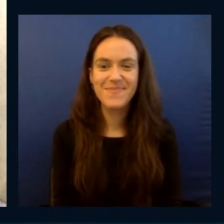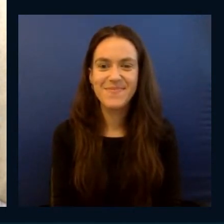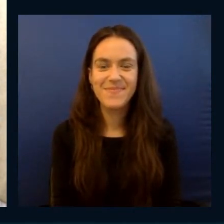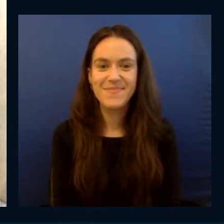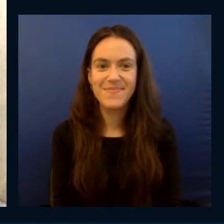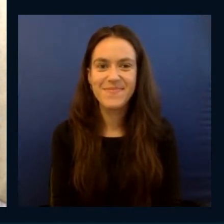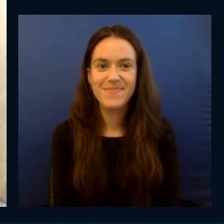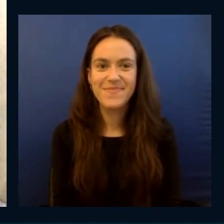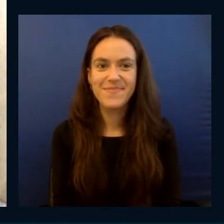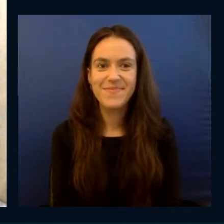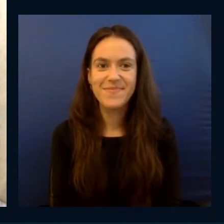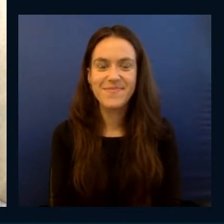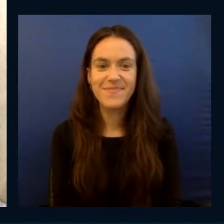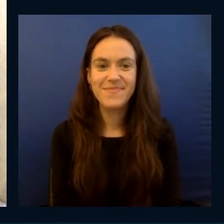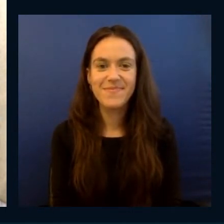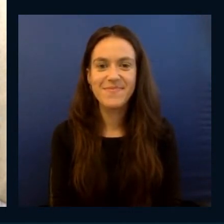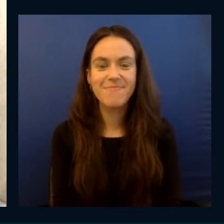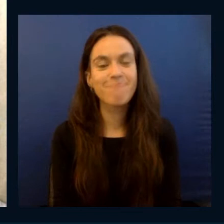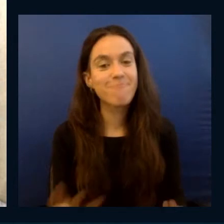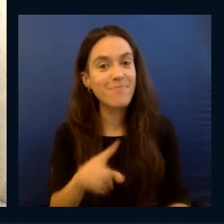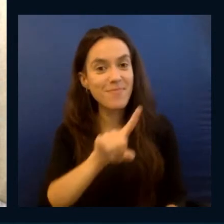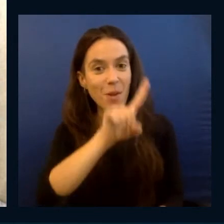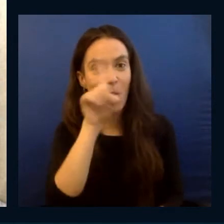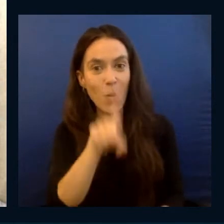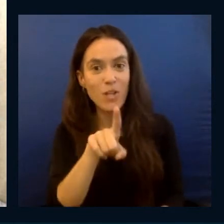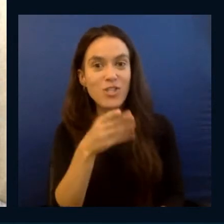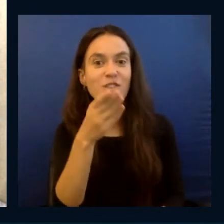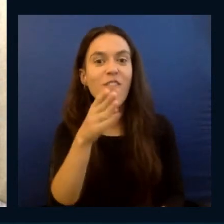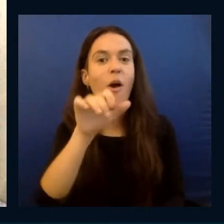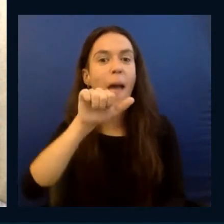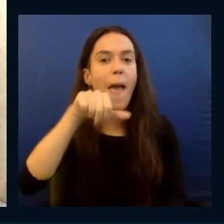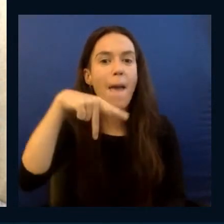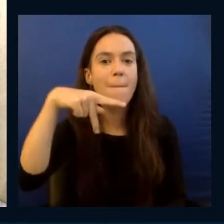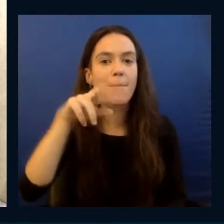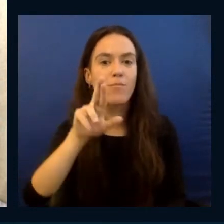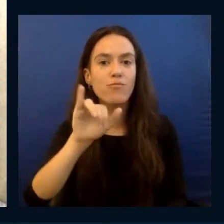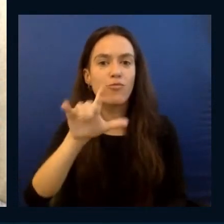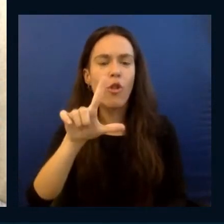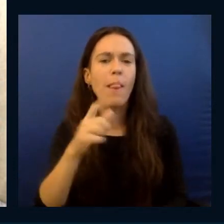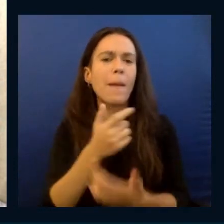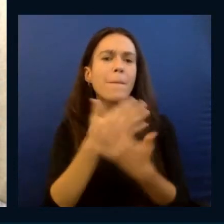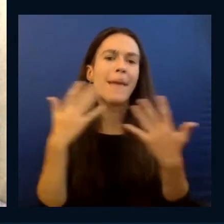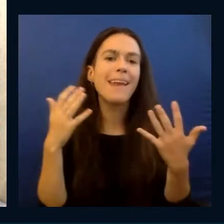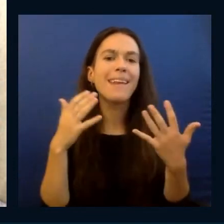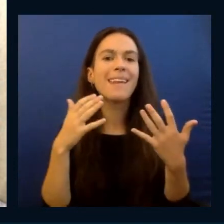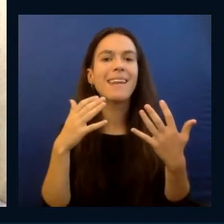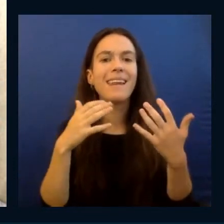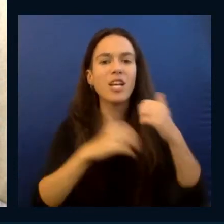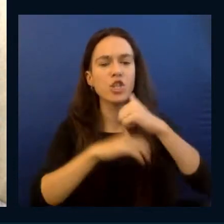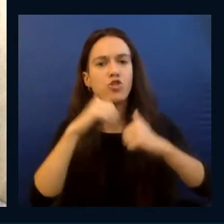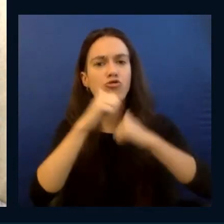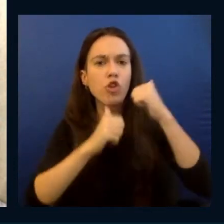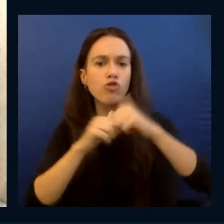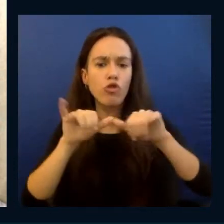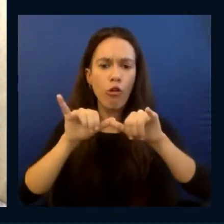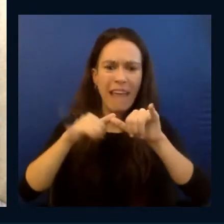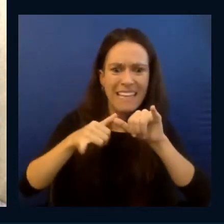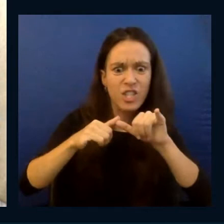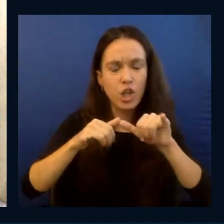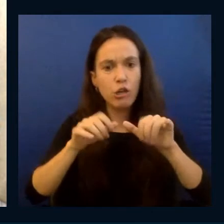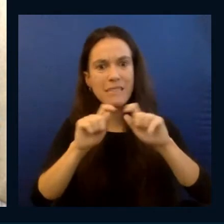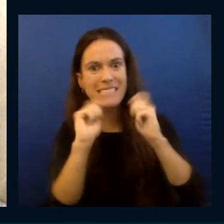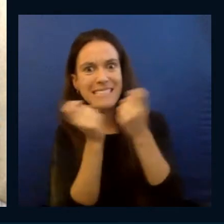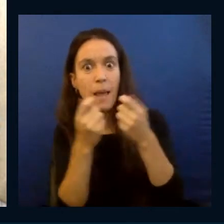Okay. Another one for you, April. Many infrastructure engineering teams are now also turning to central repositories